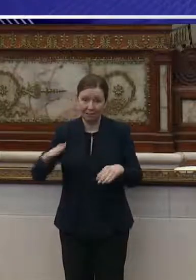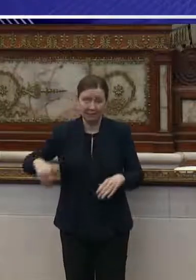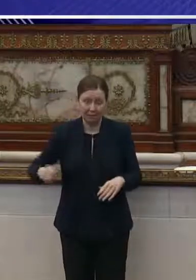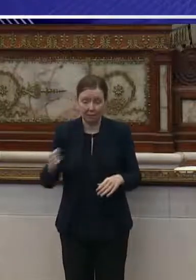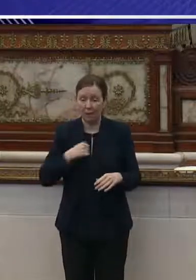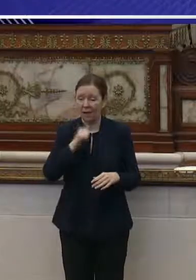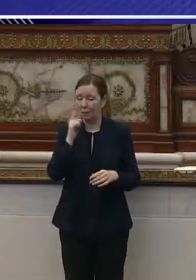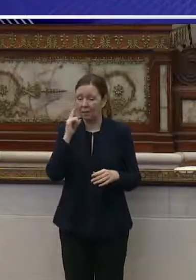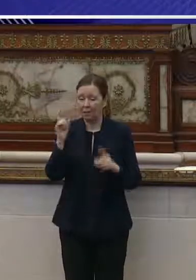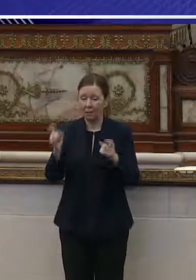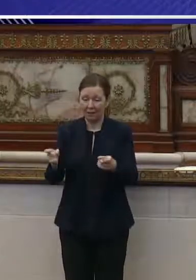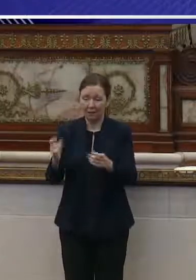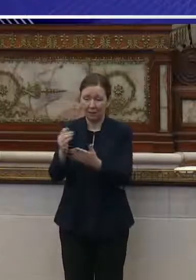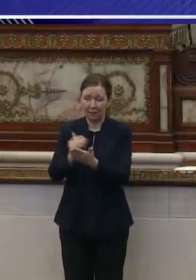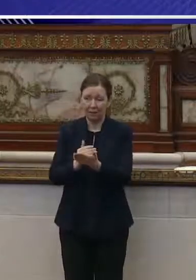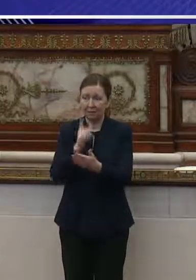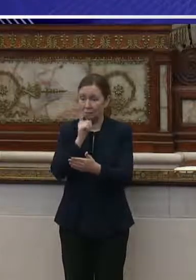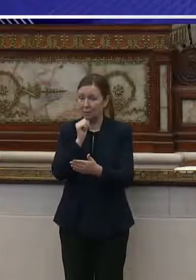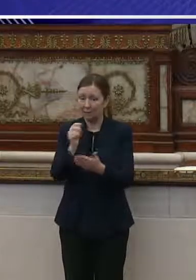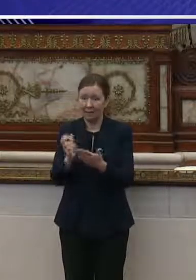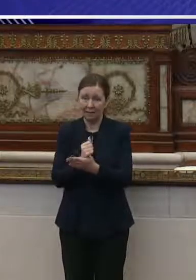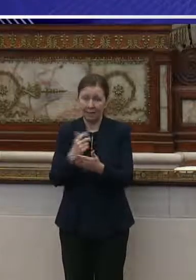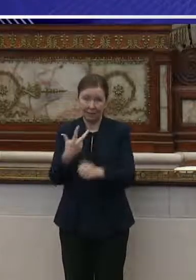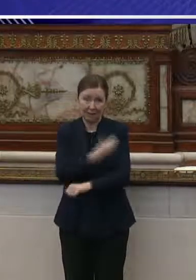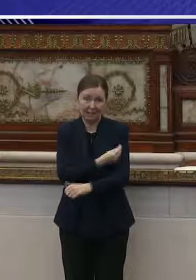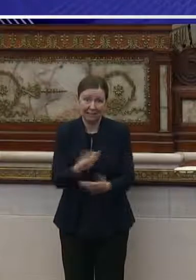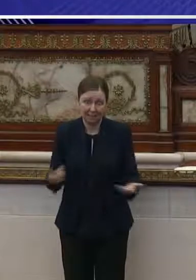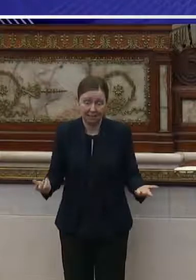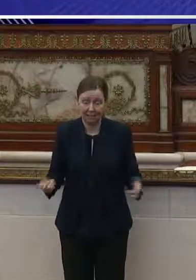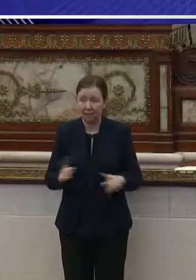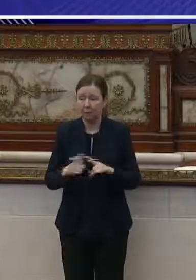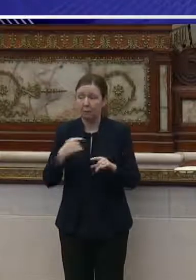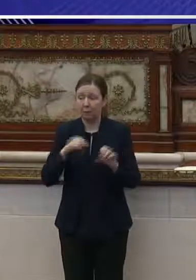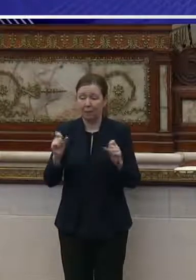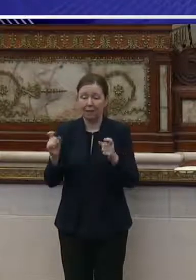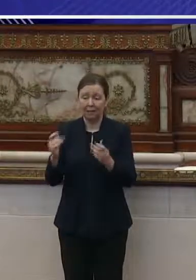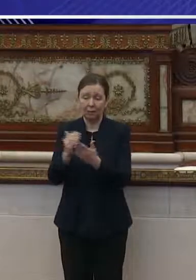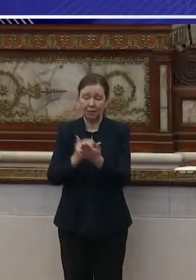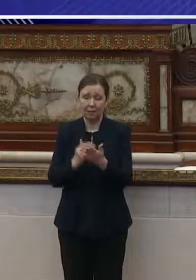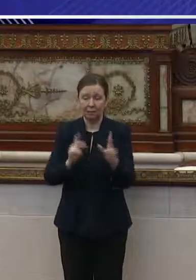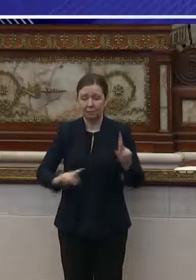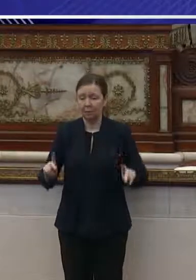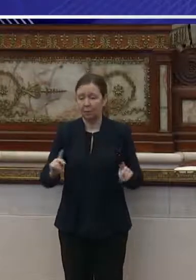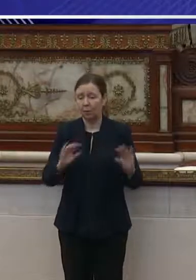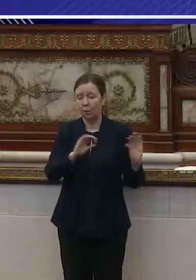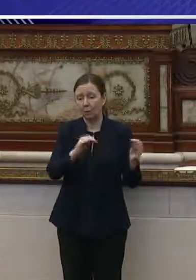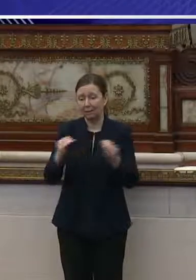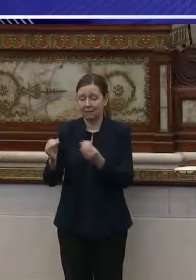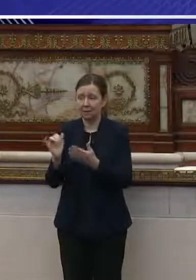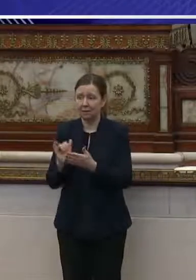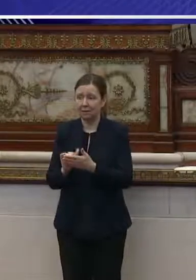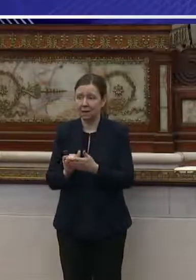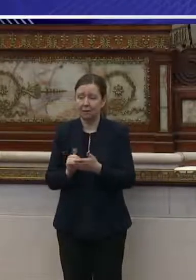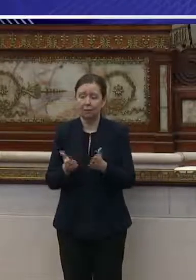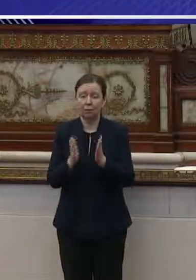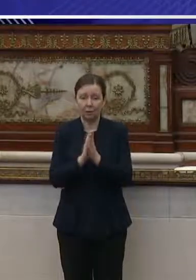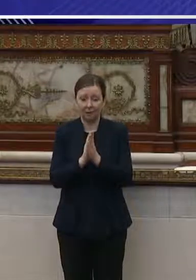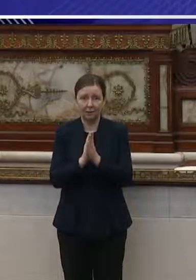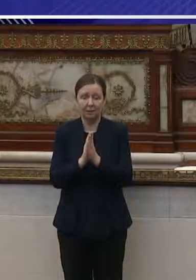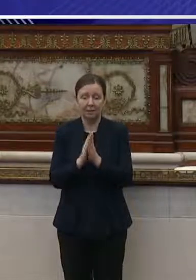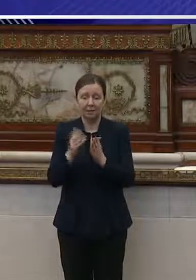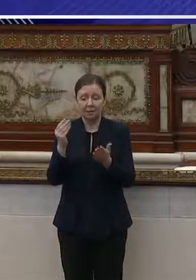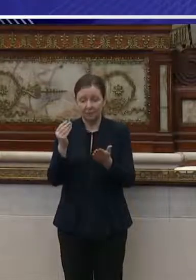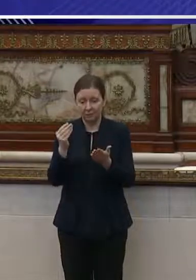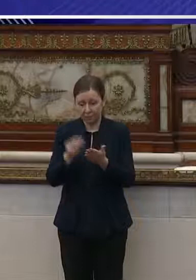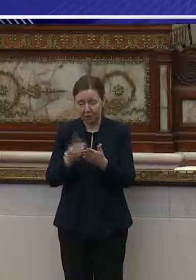don't think we can give you a list of who didn't get vaccine, but we can certainly give you a list of of organizations that requested funding for testing and did